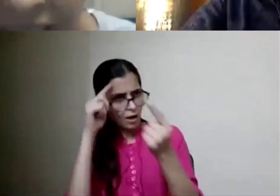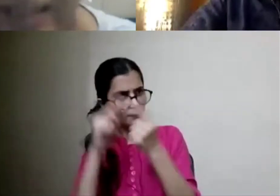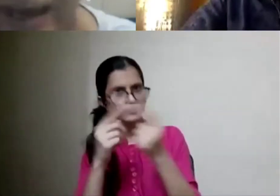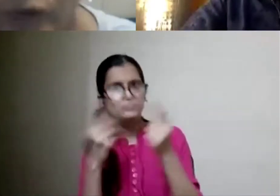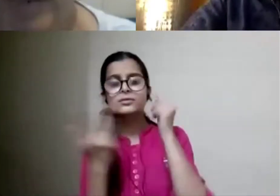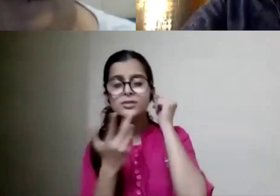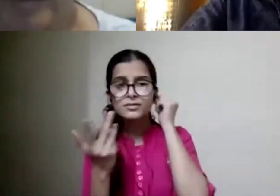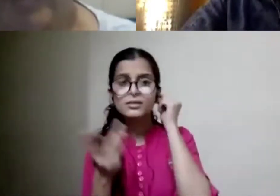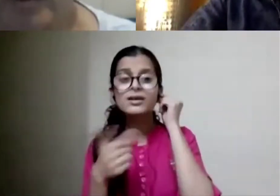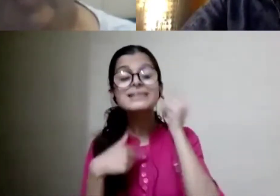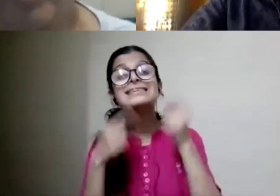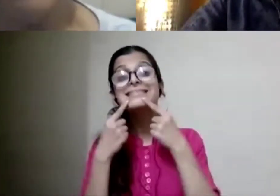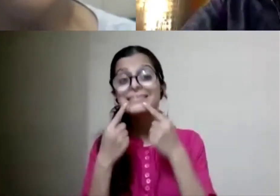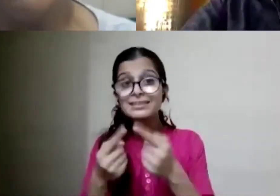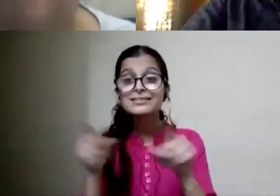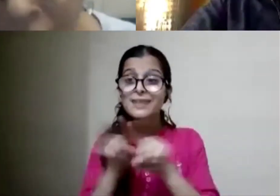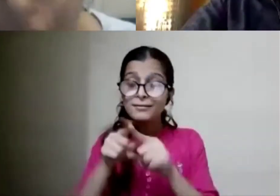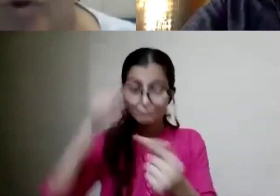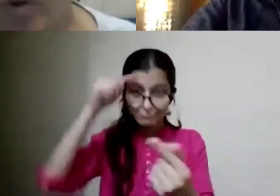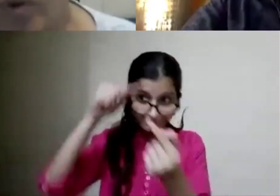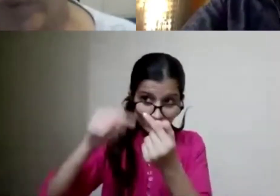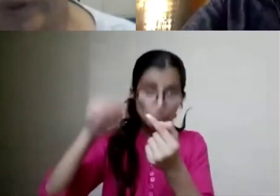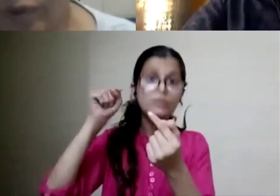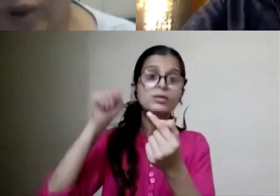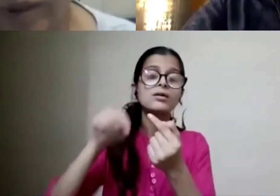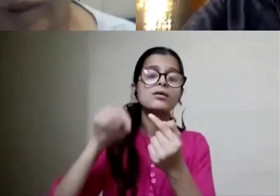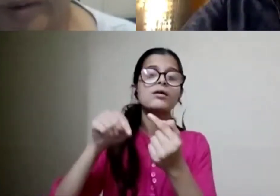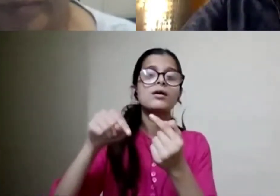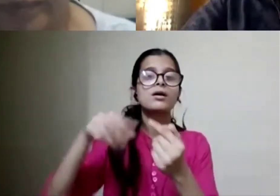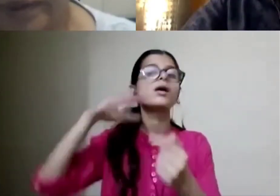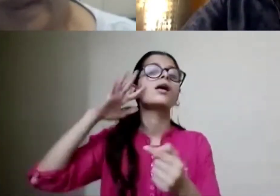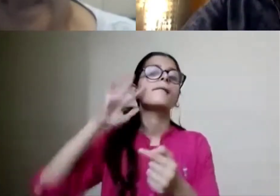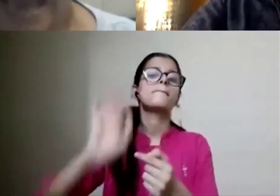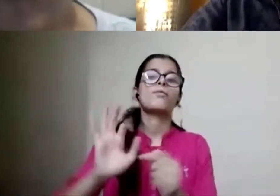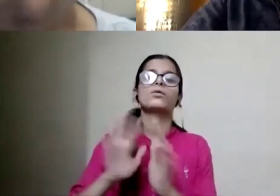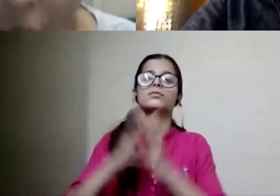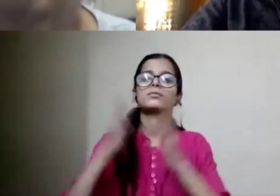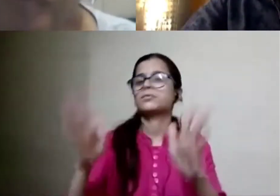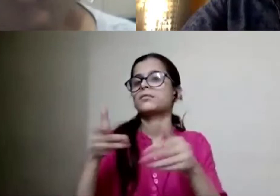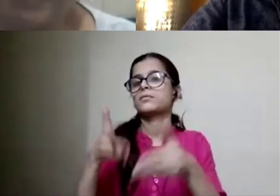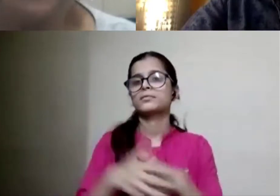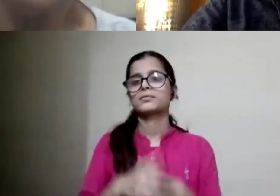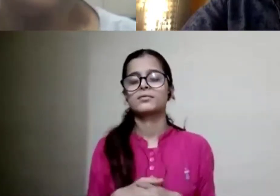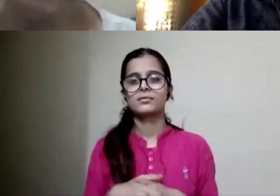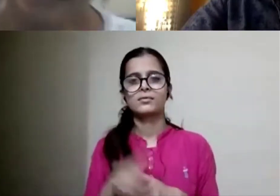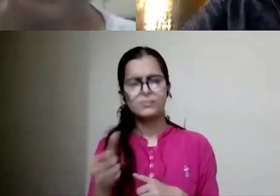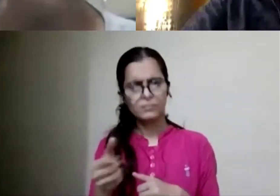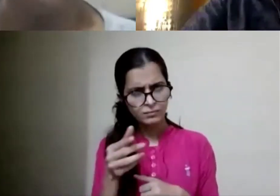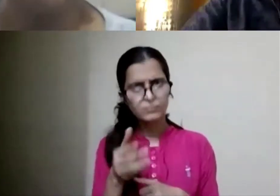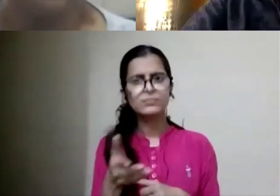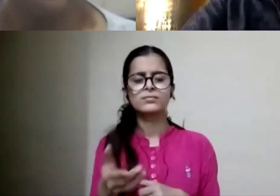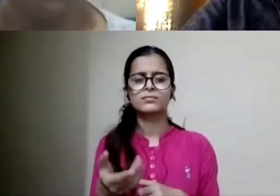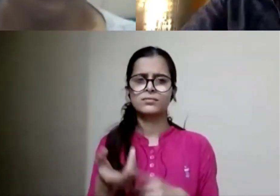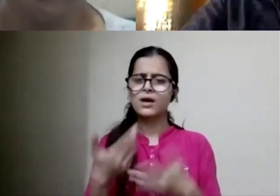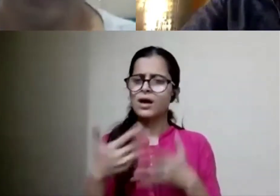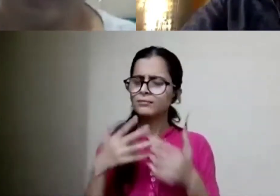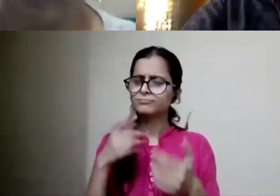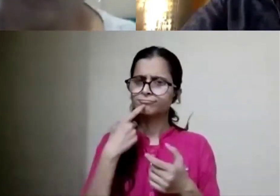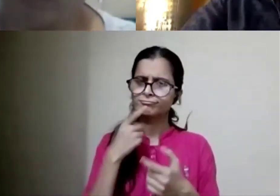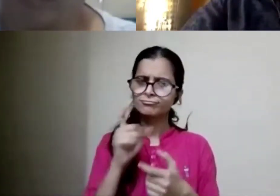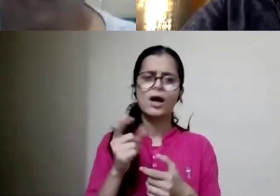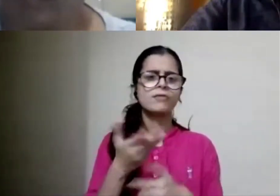saying is that objective jurisprudence is much more what we require. And for us to make that case for objective,